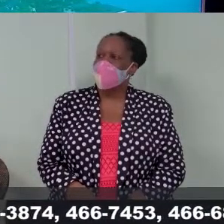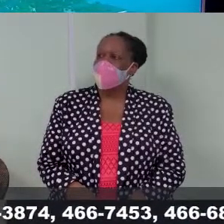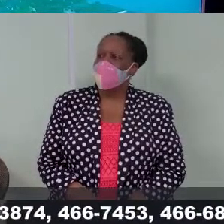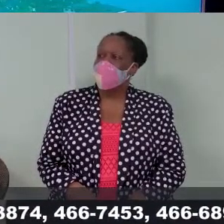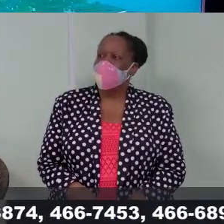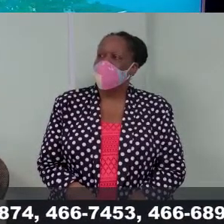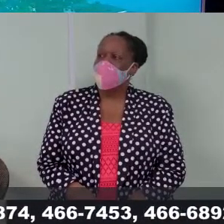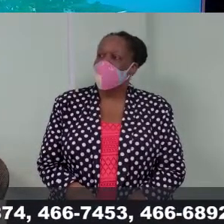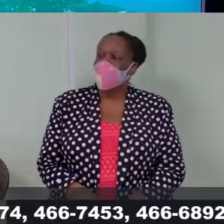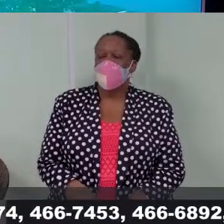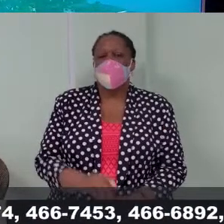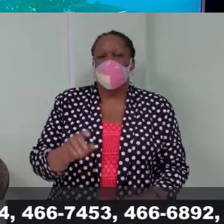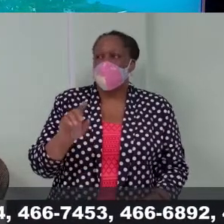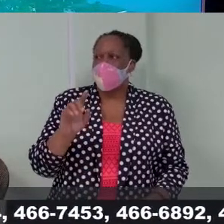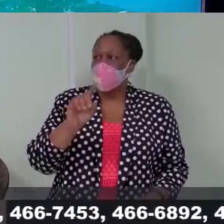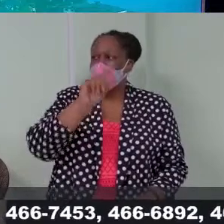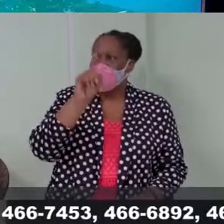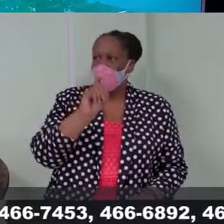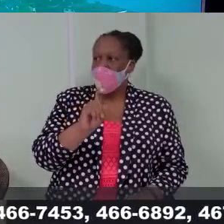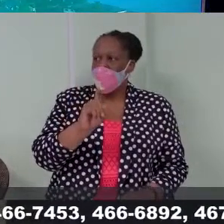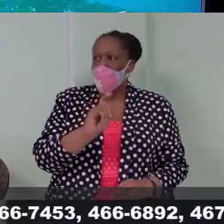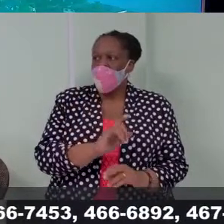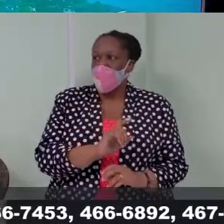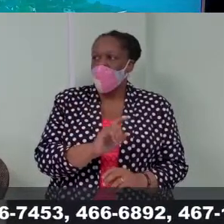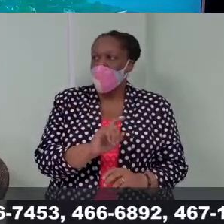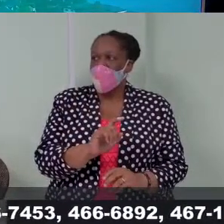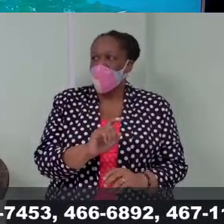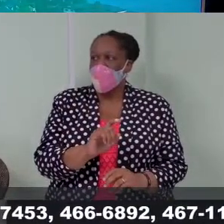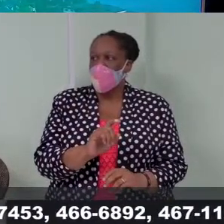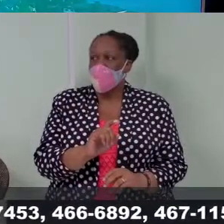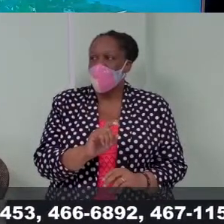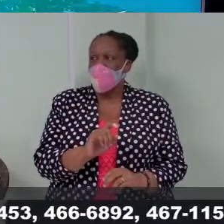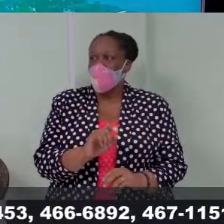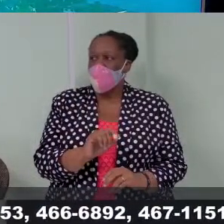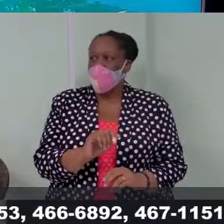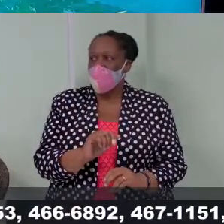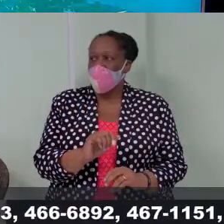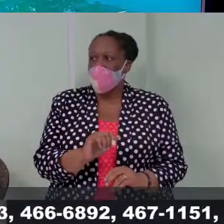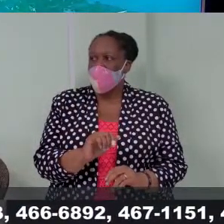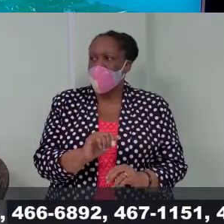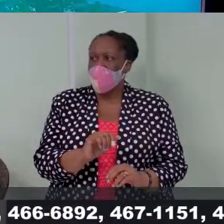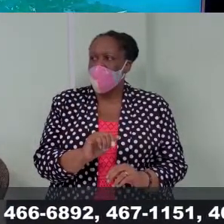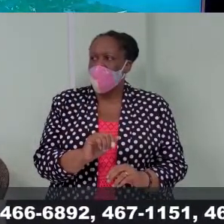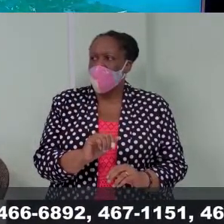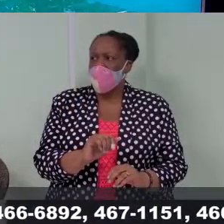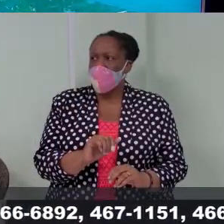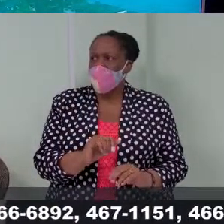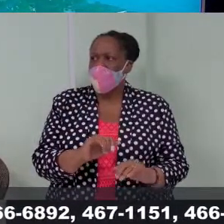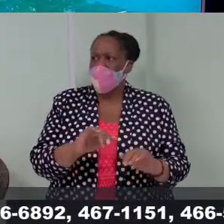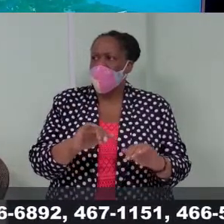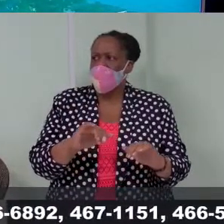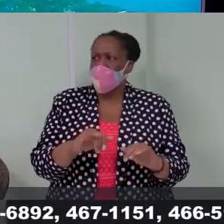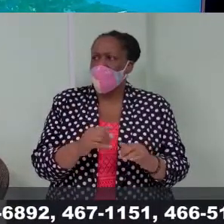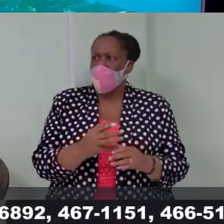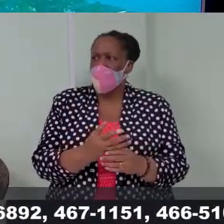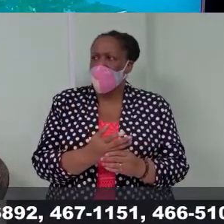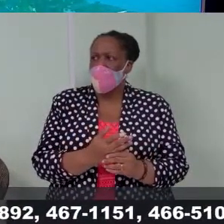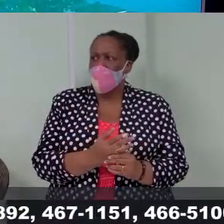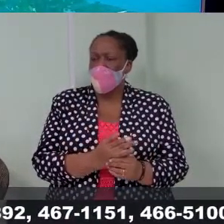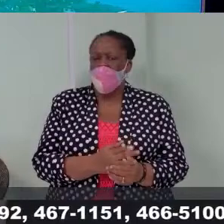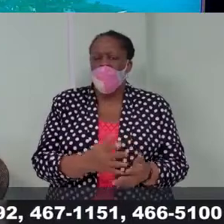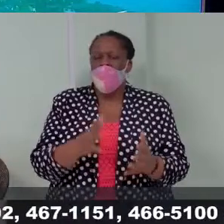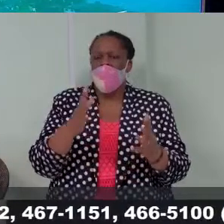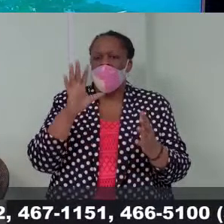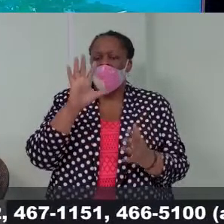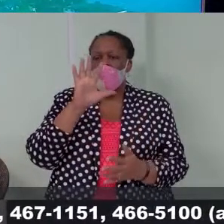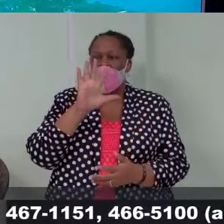The first question, how are there 5 active imported cases? But by the presentation, we